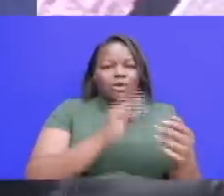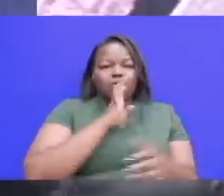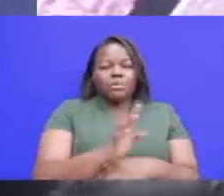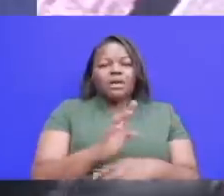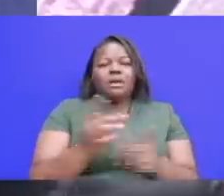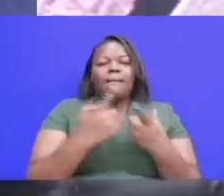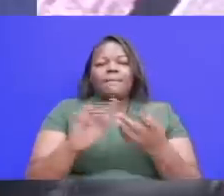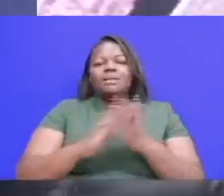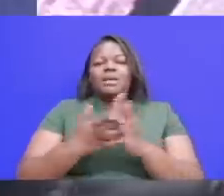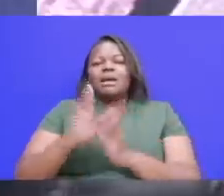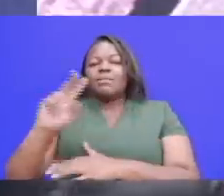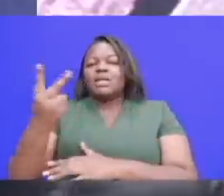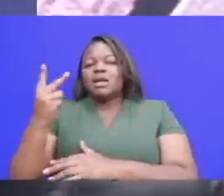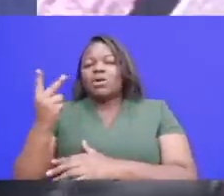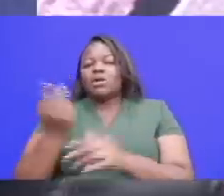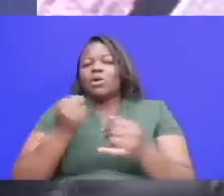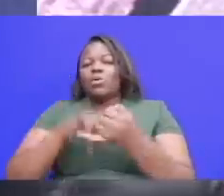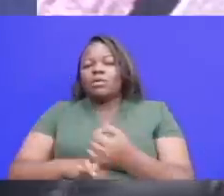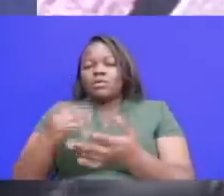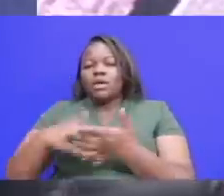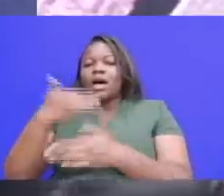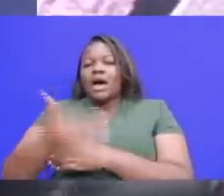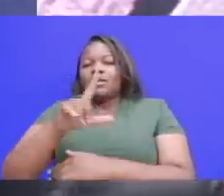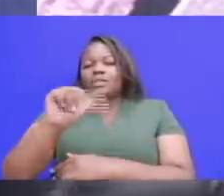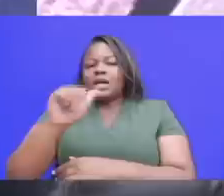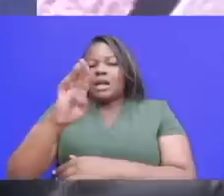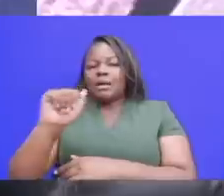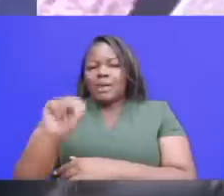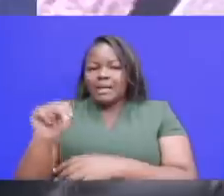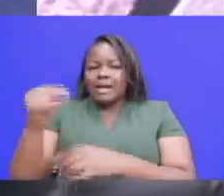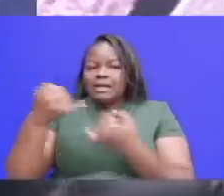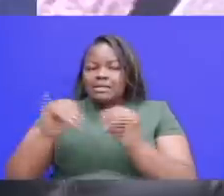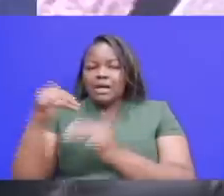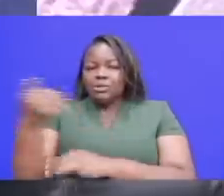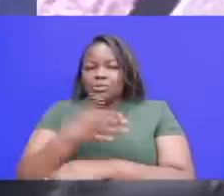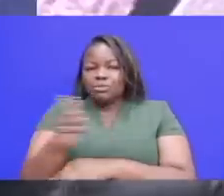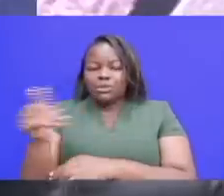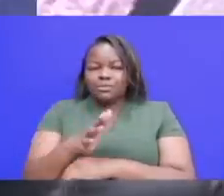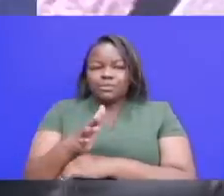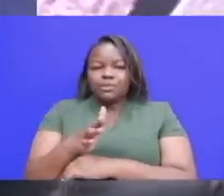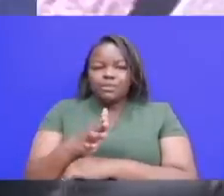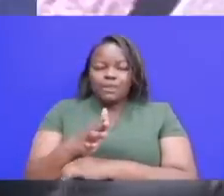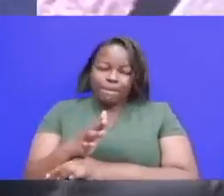second wife after Laban tricked the supplanter, after the tricked the one who